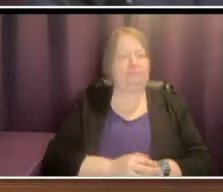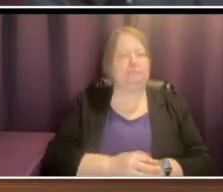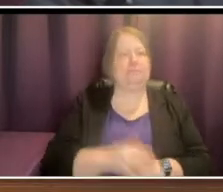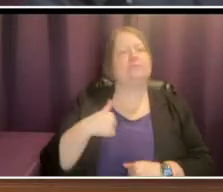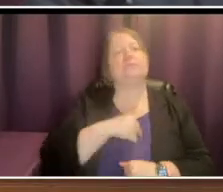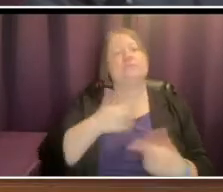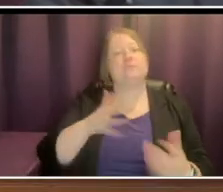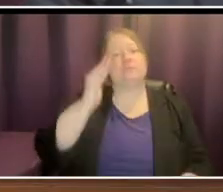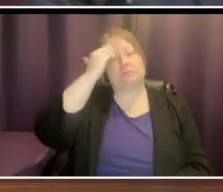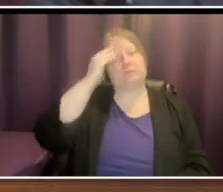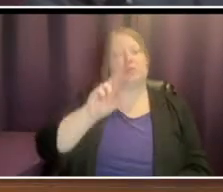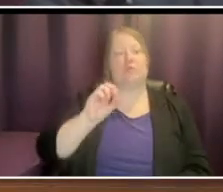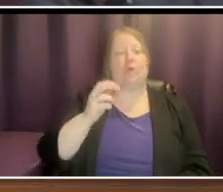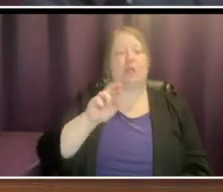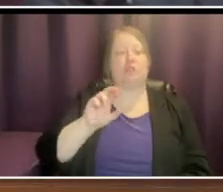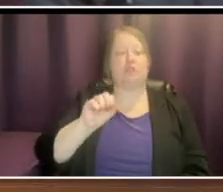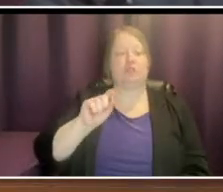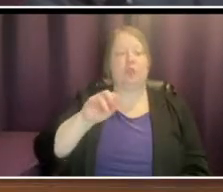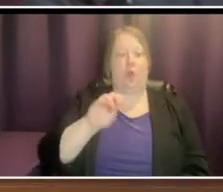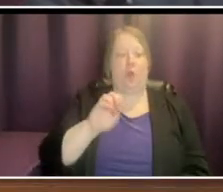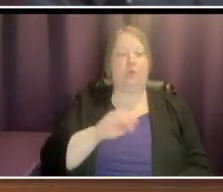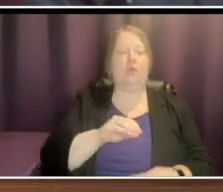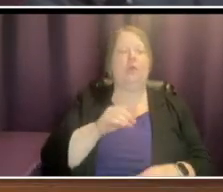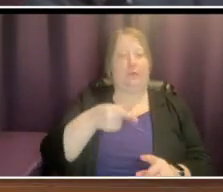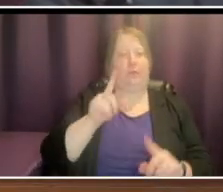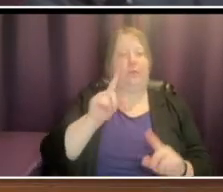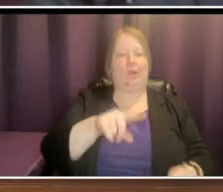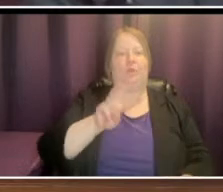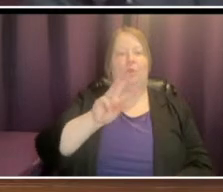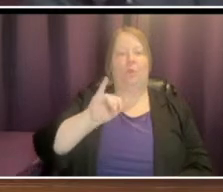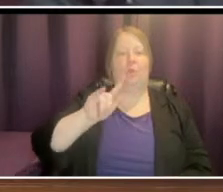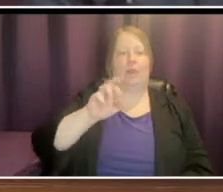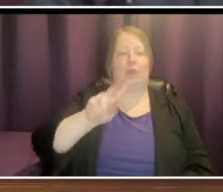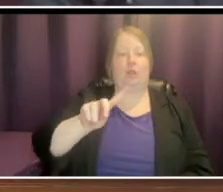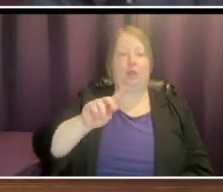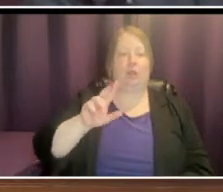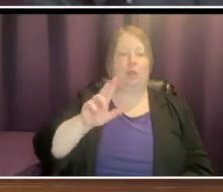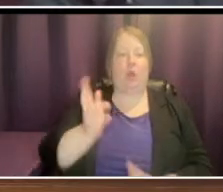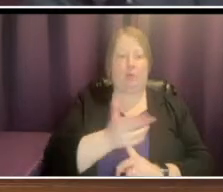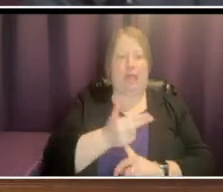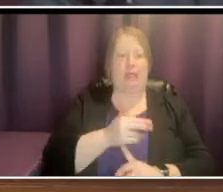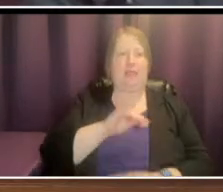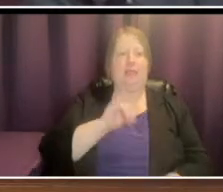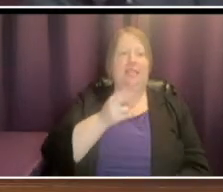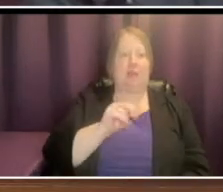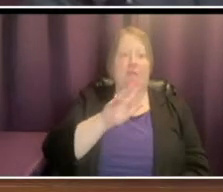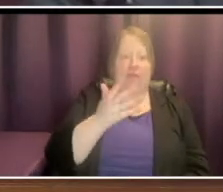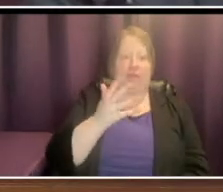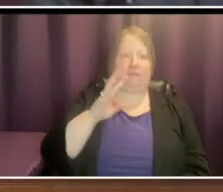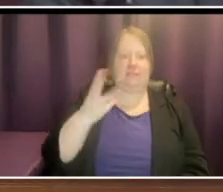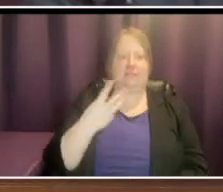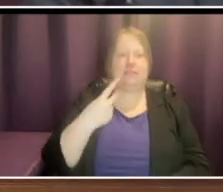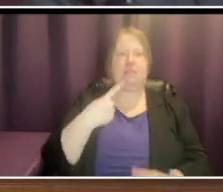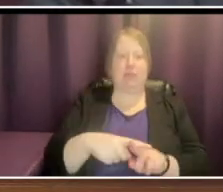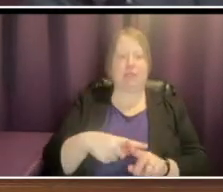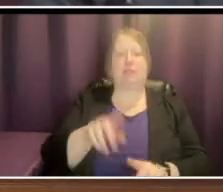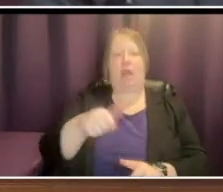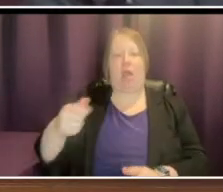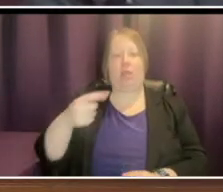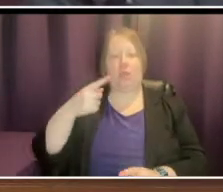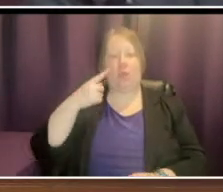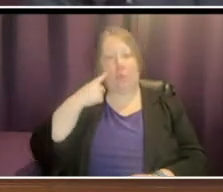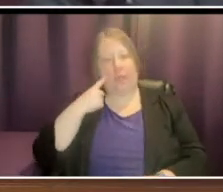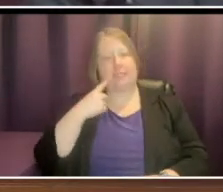Willard Hotel on January 5th and 6th, and we know from other witness testimony that President Trump asked his chief of